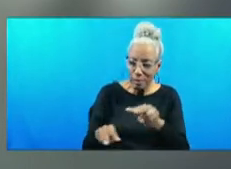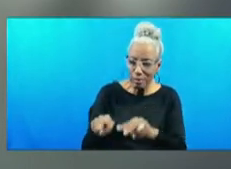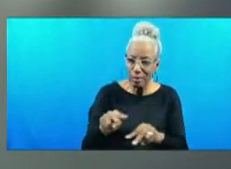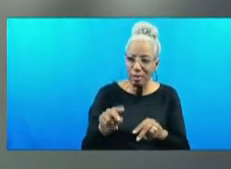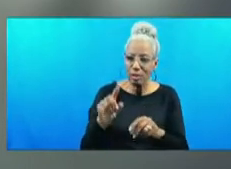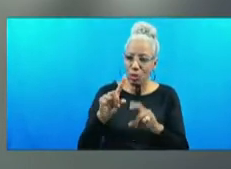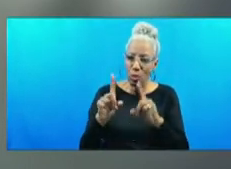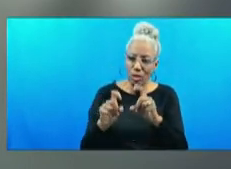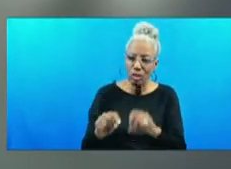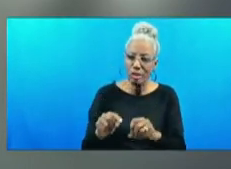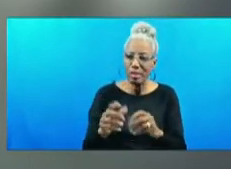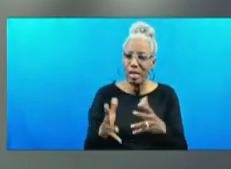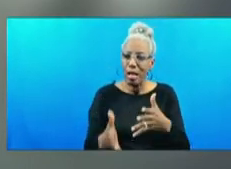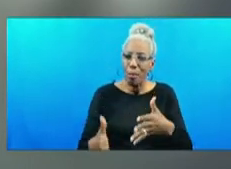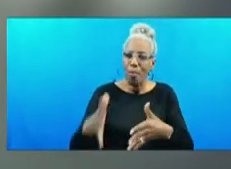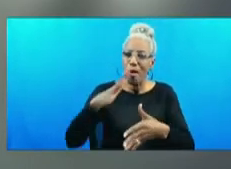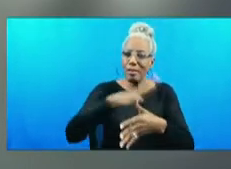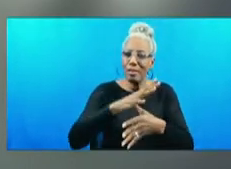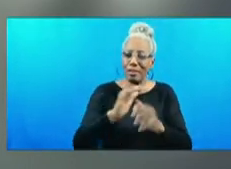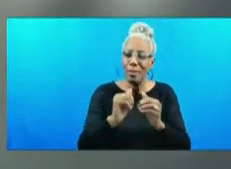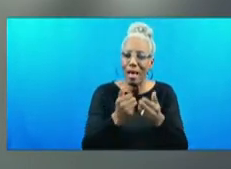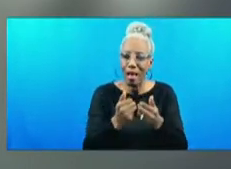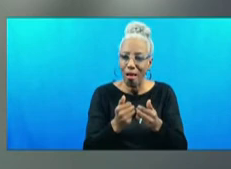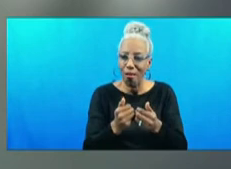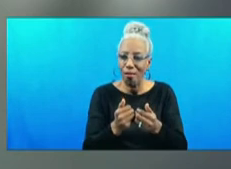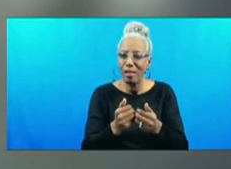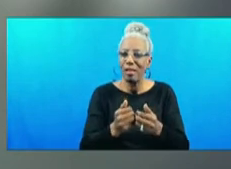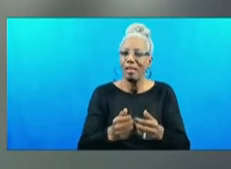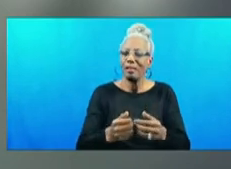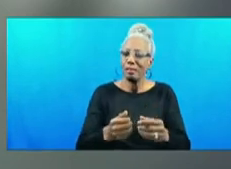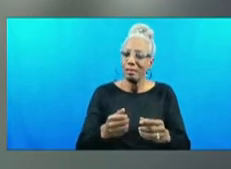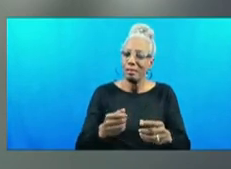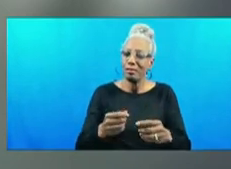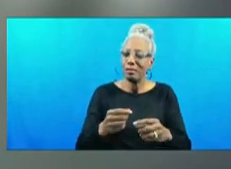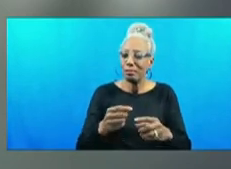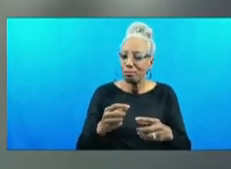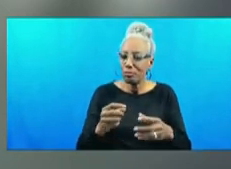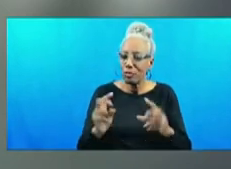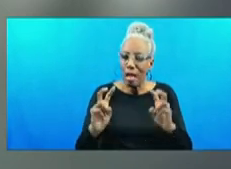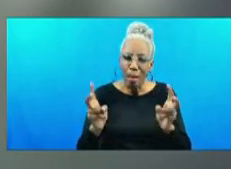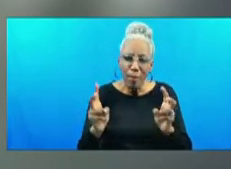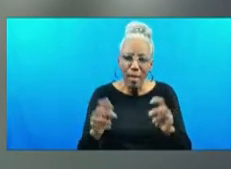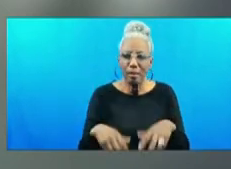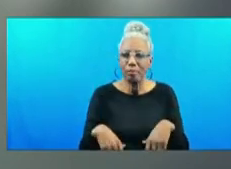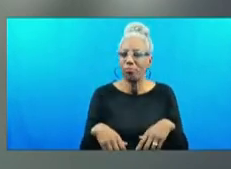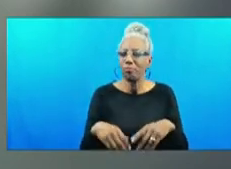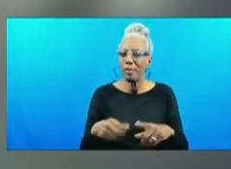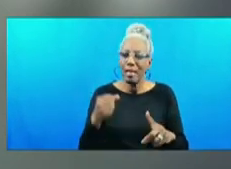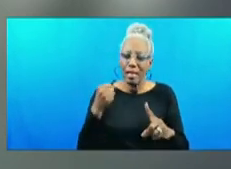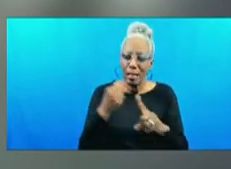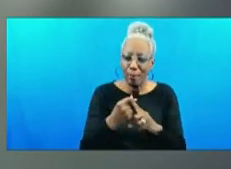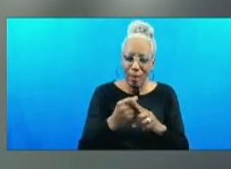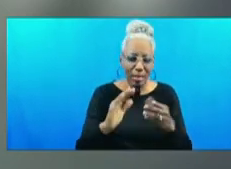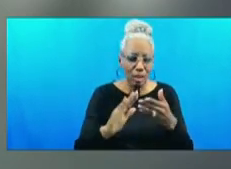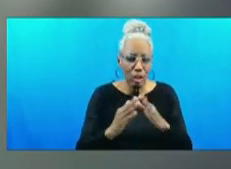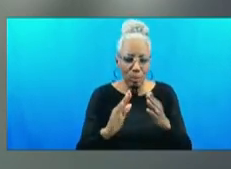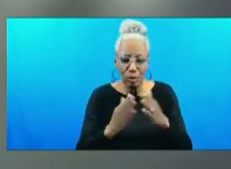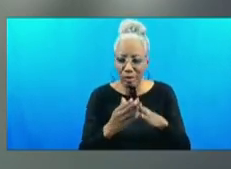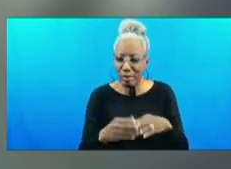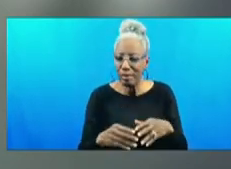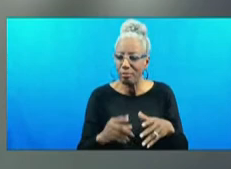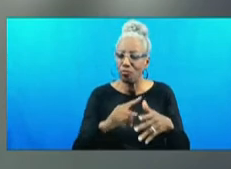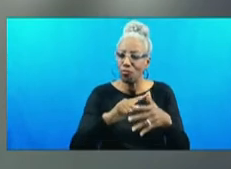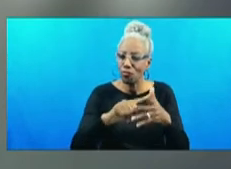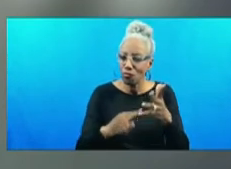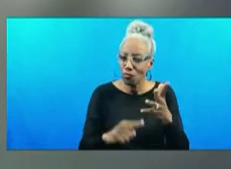community. For some questions, answers will be documented after the meeting and made available